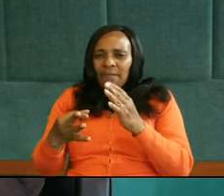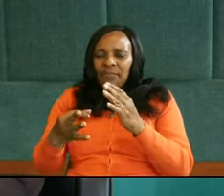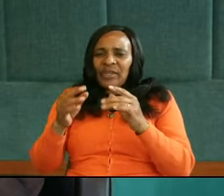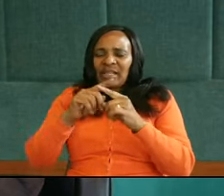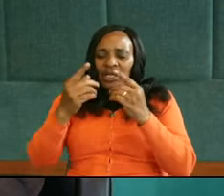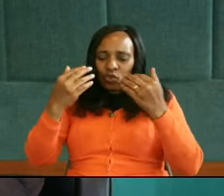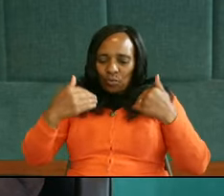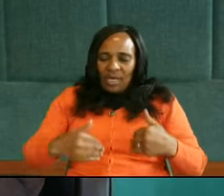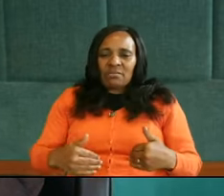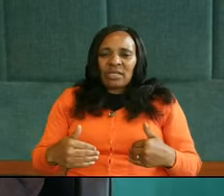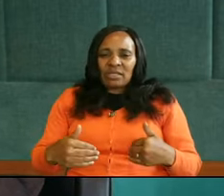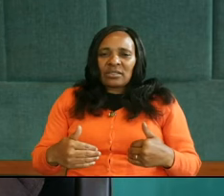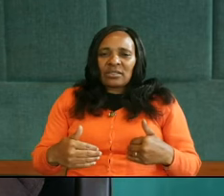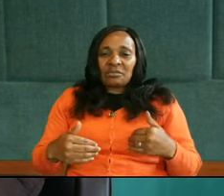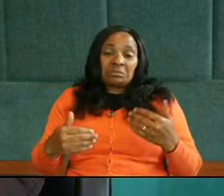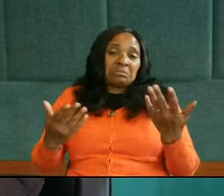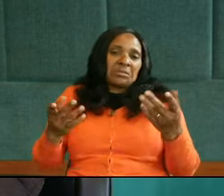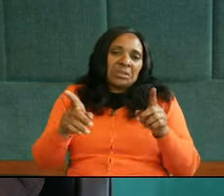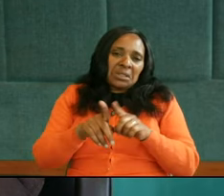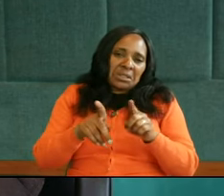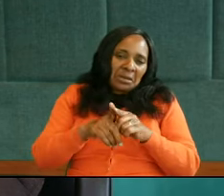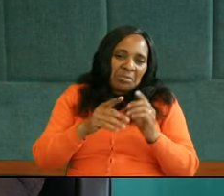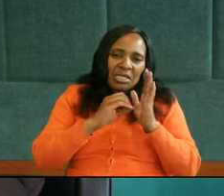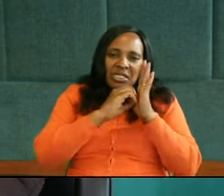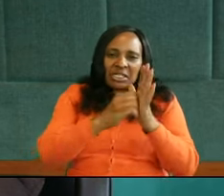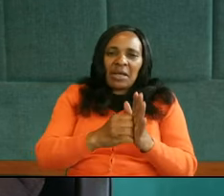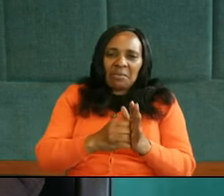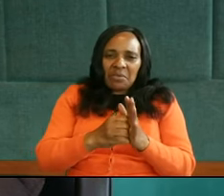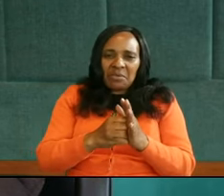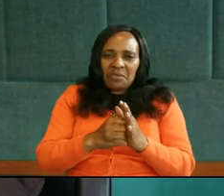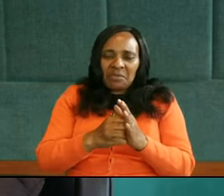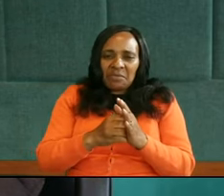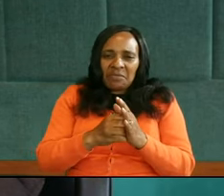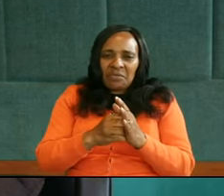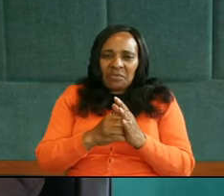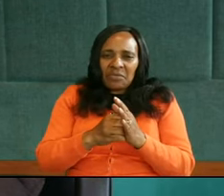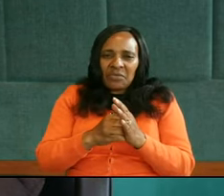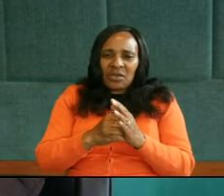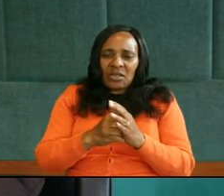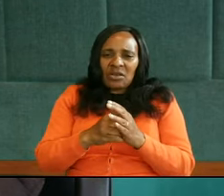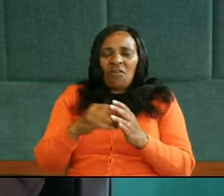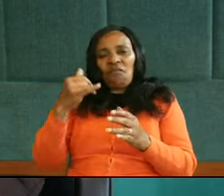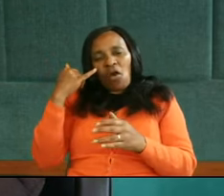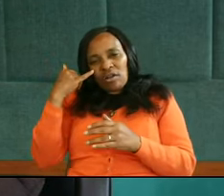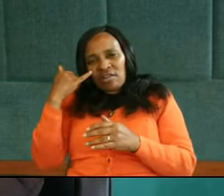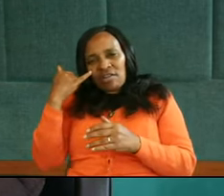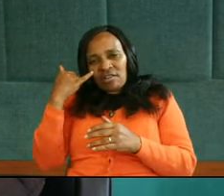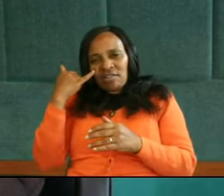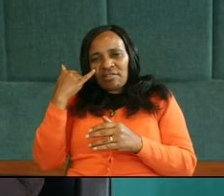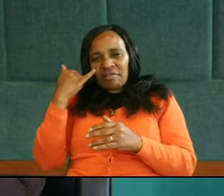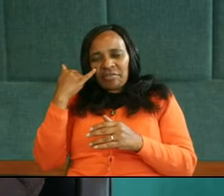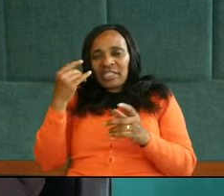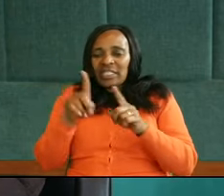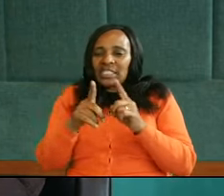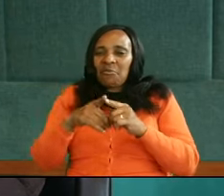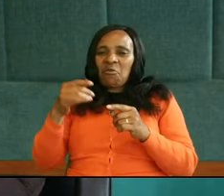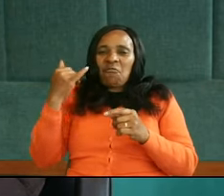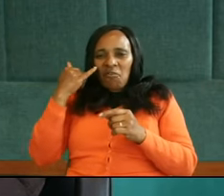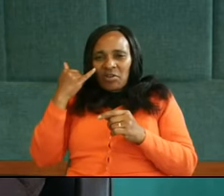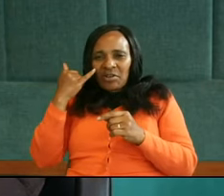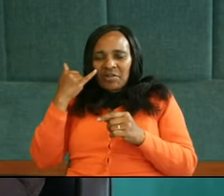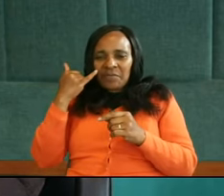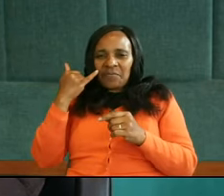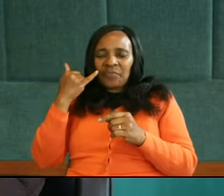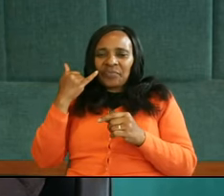Human beings, we are like, I take an example of like a light bulb, right? Or our phones. Let me take a light bulb because phones can be